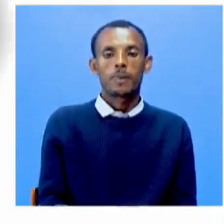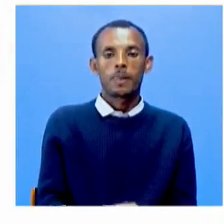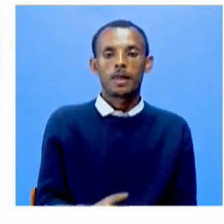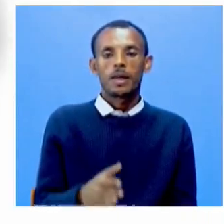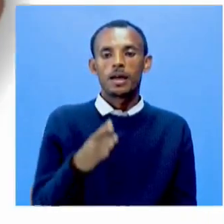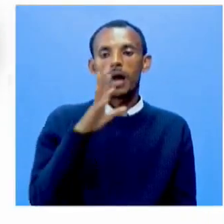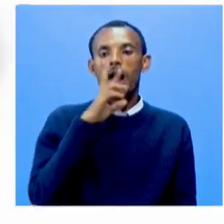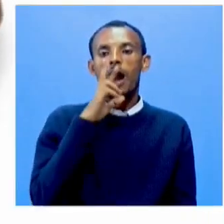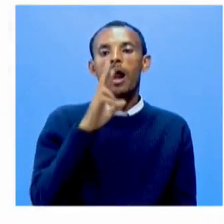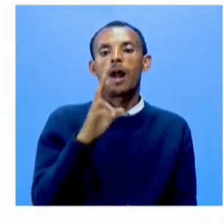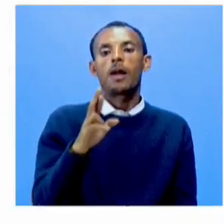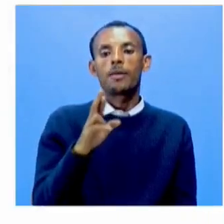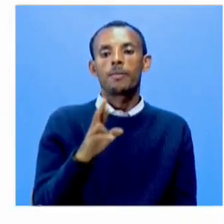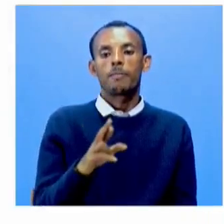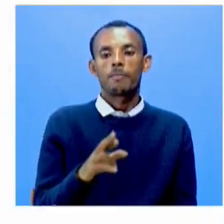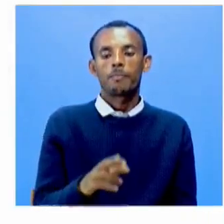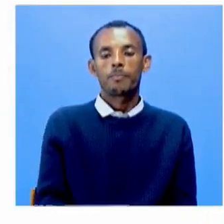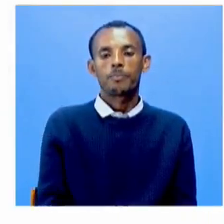are